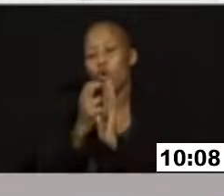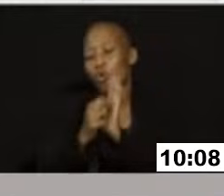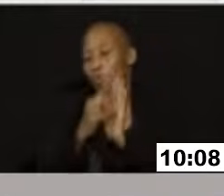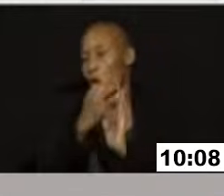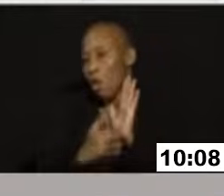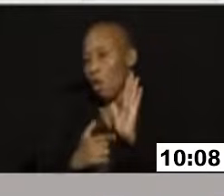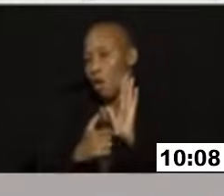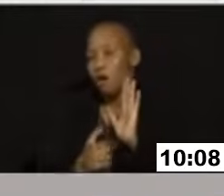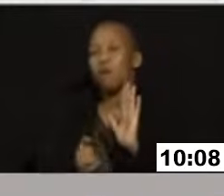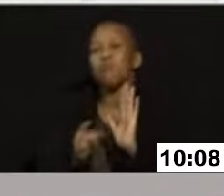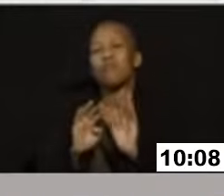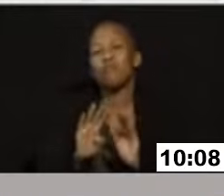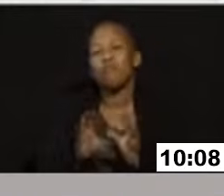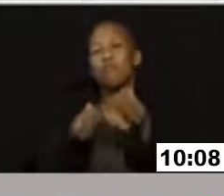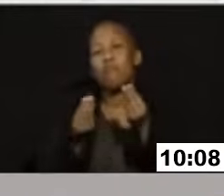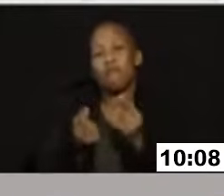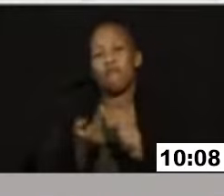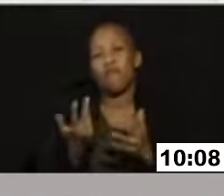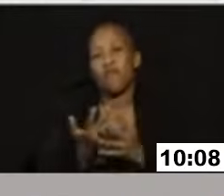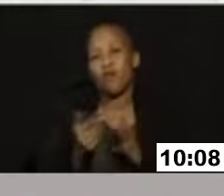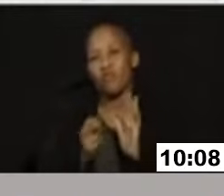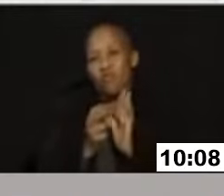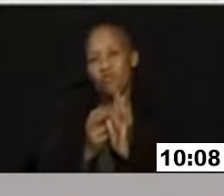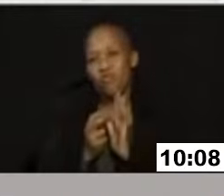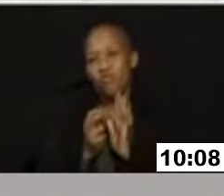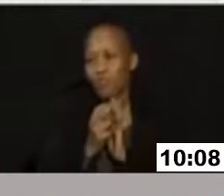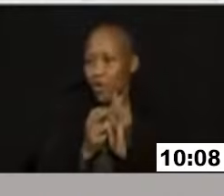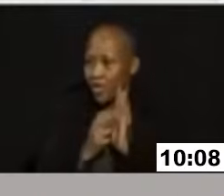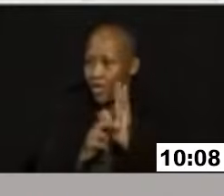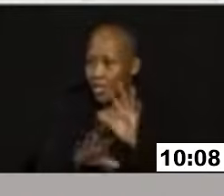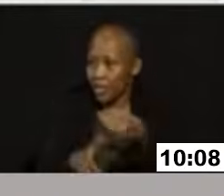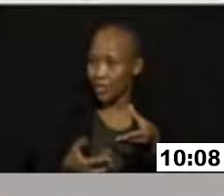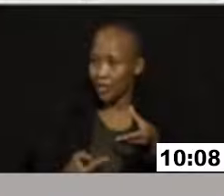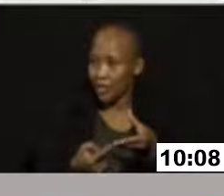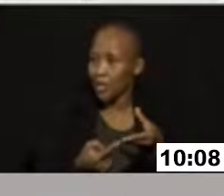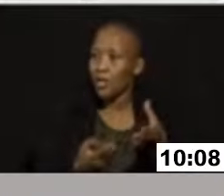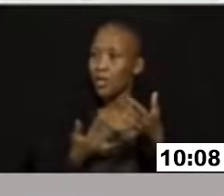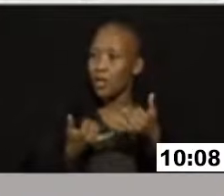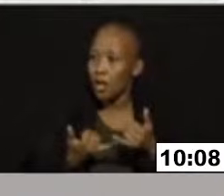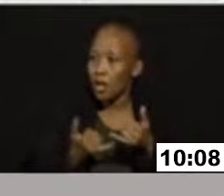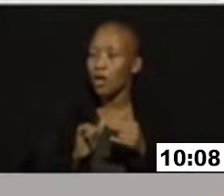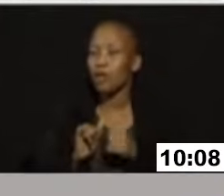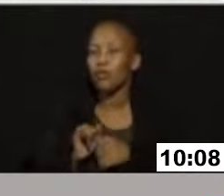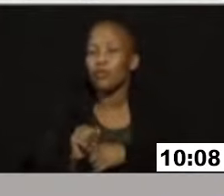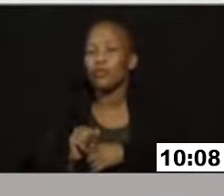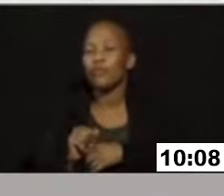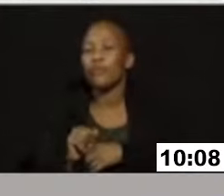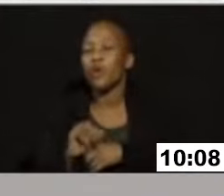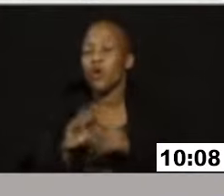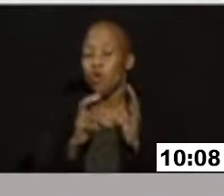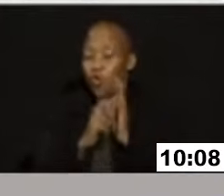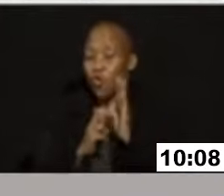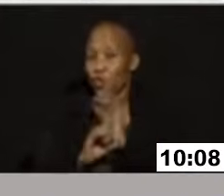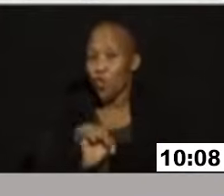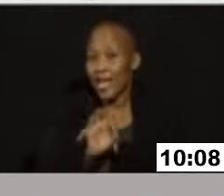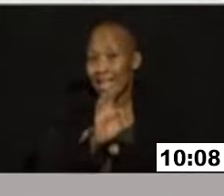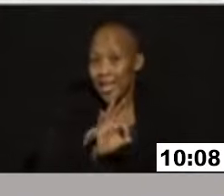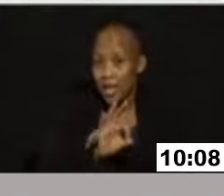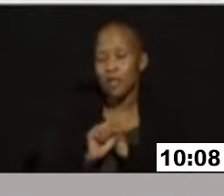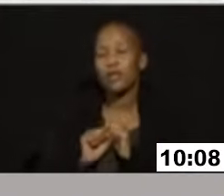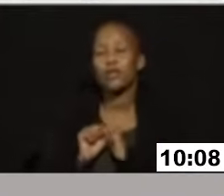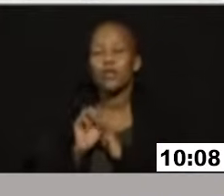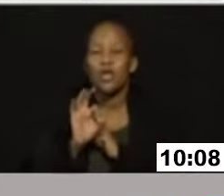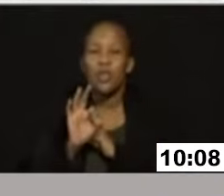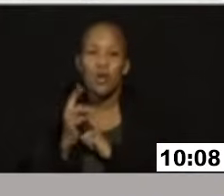the regulations, and the pertinent rules are Rule 3. And whilst 3.1 and 3.2